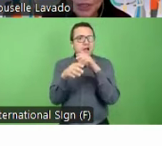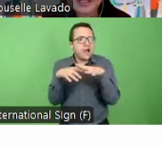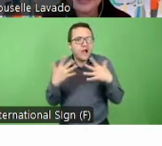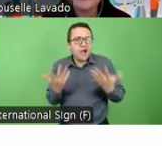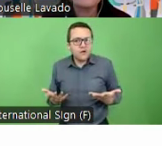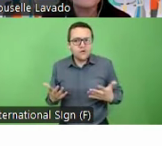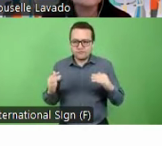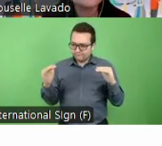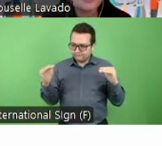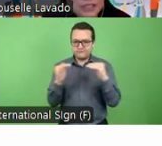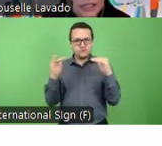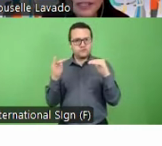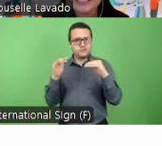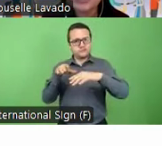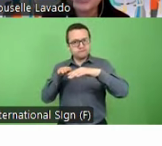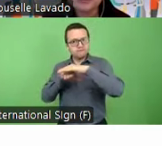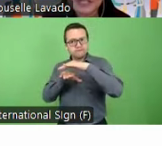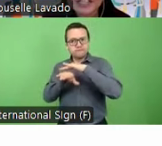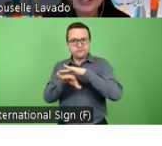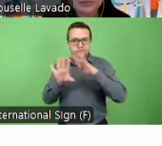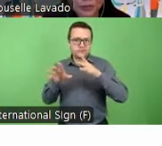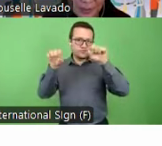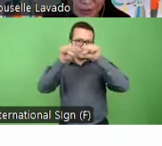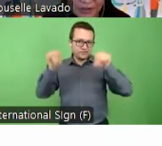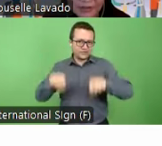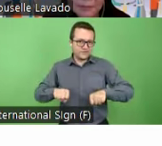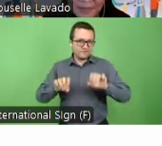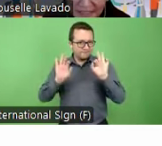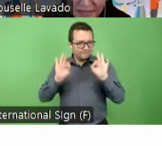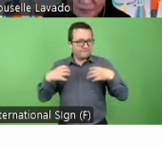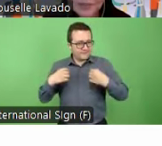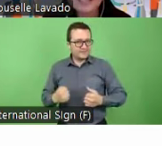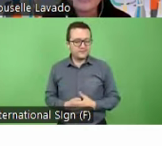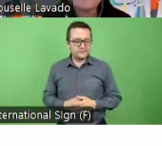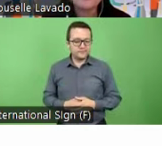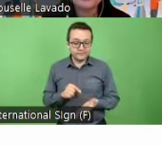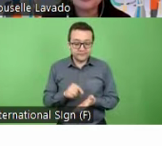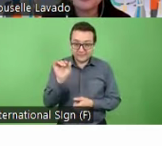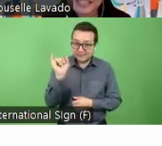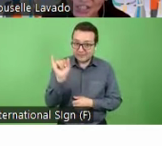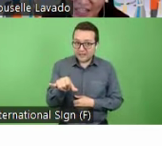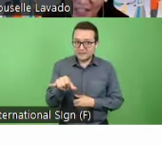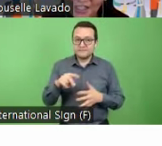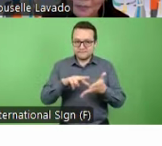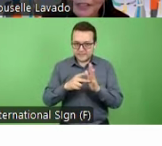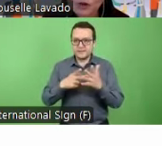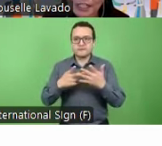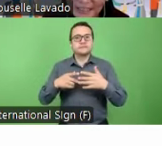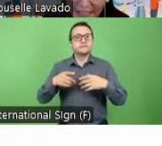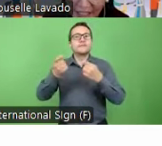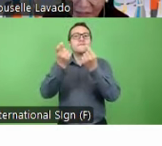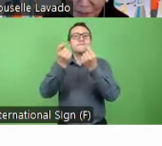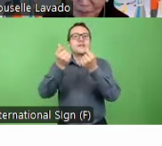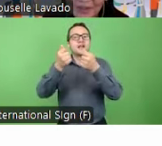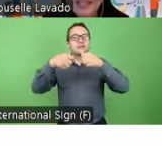use. Therefore, a robust financial protection framework must capture both financial hardship and